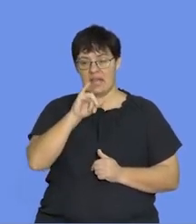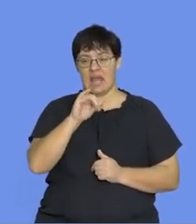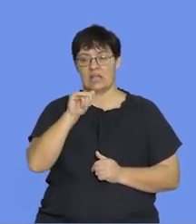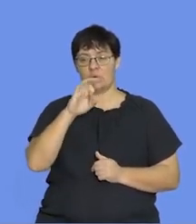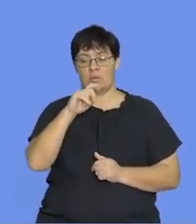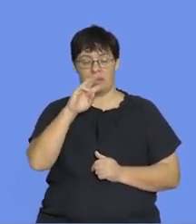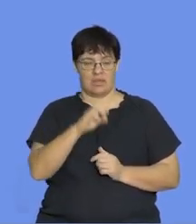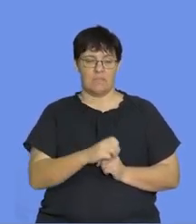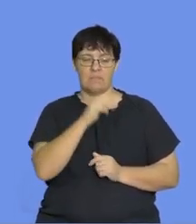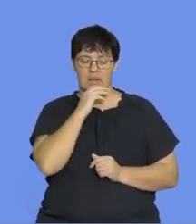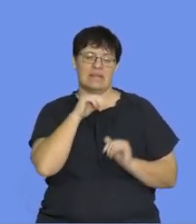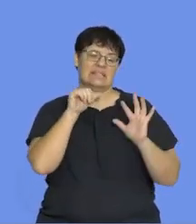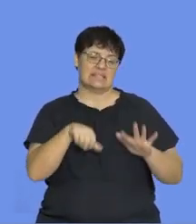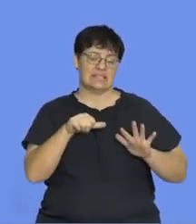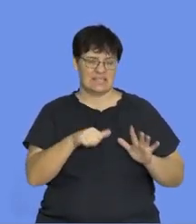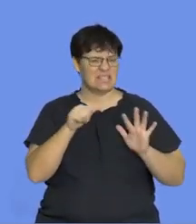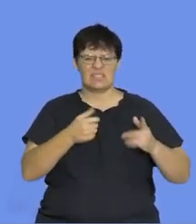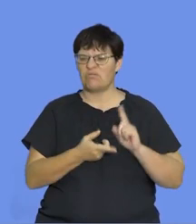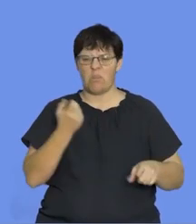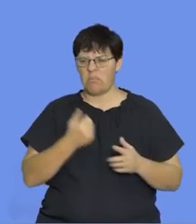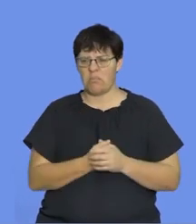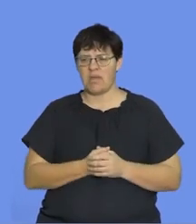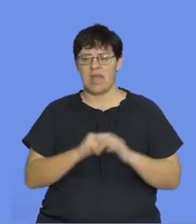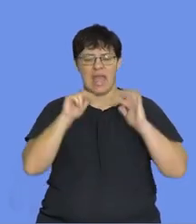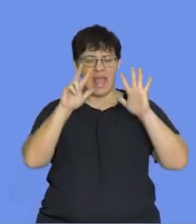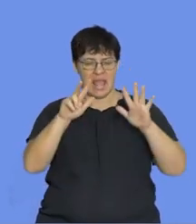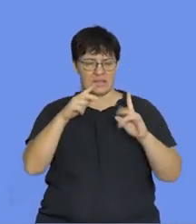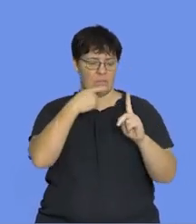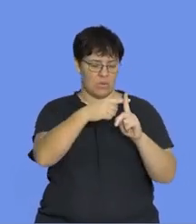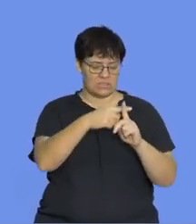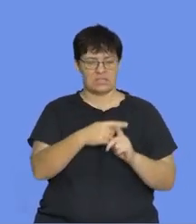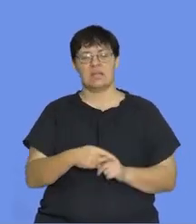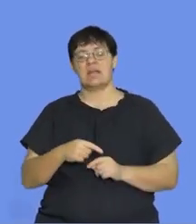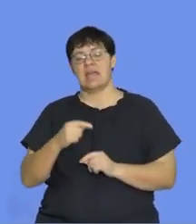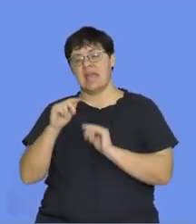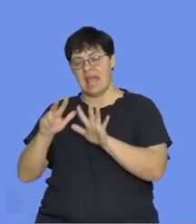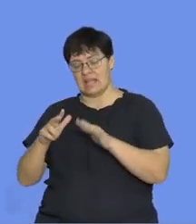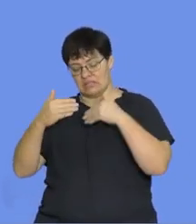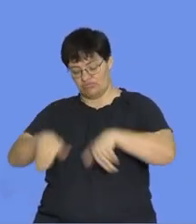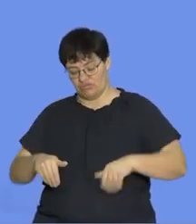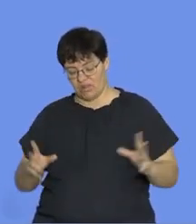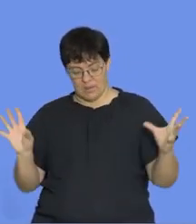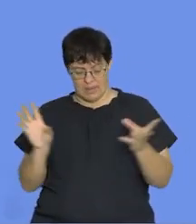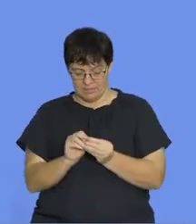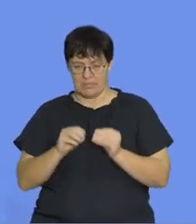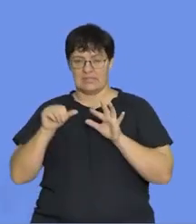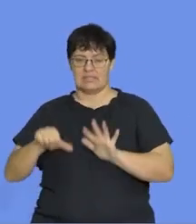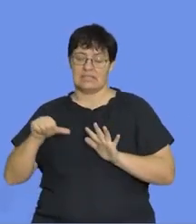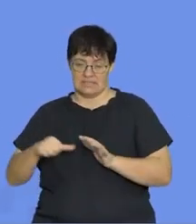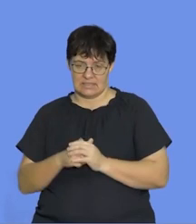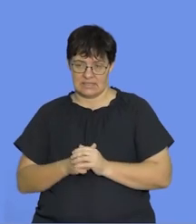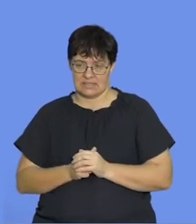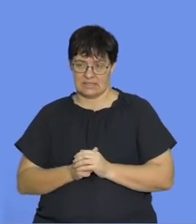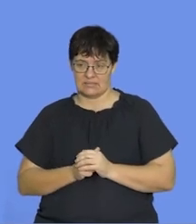be 16. 16 comes from 8, per atom, and then there's 2 of them, which gives us 16 atomic mass